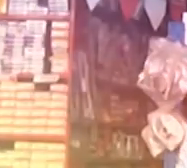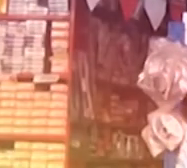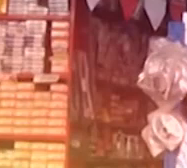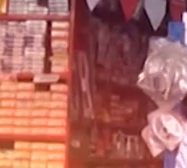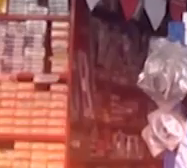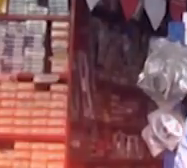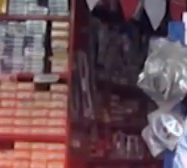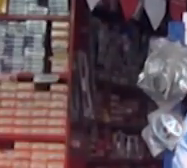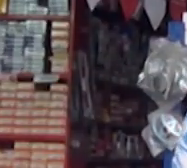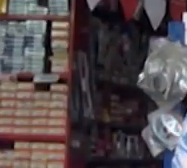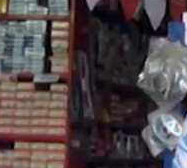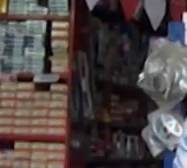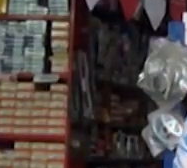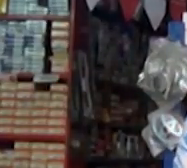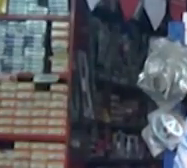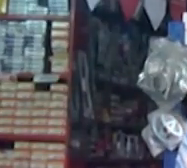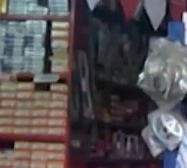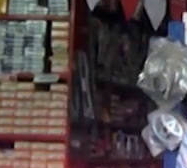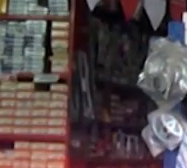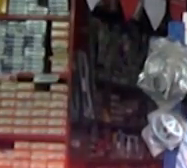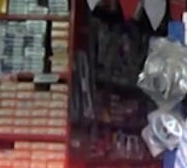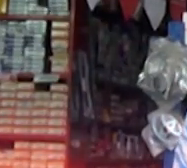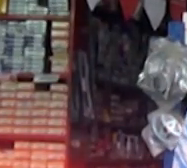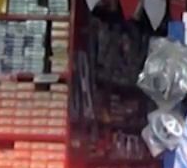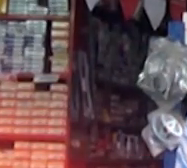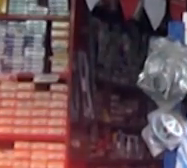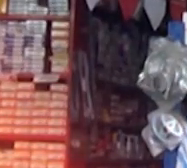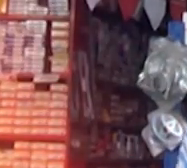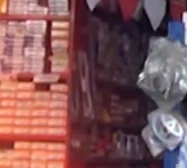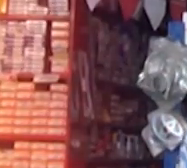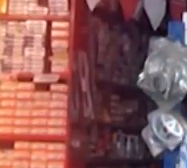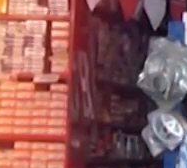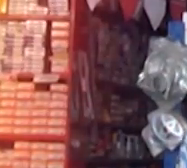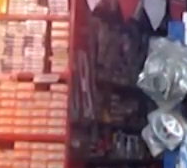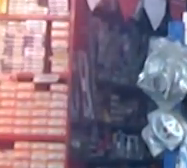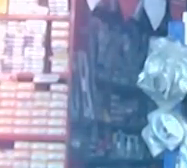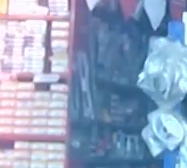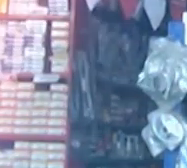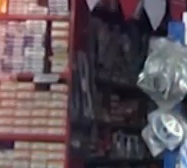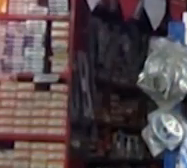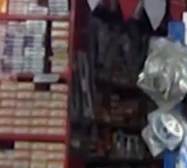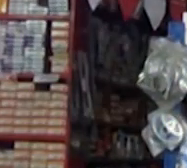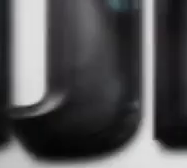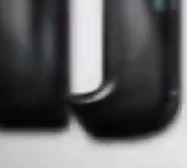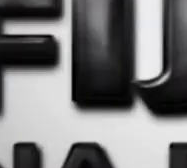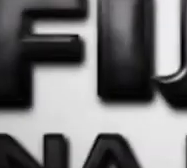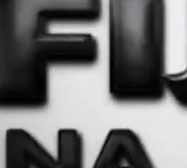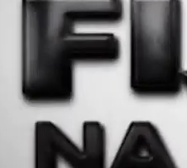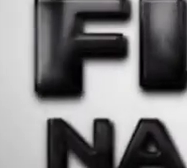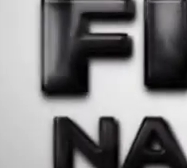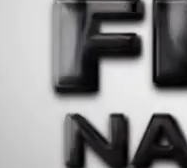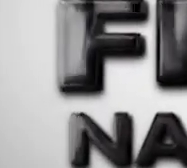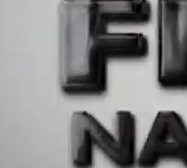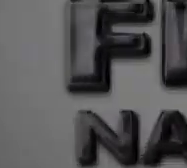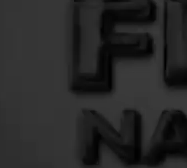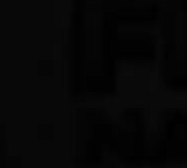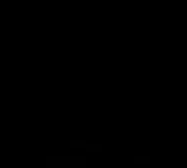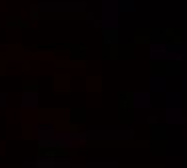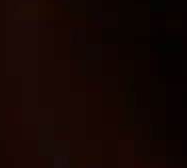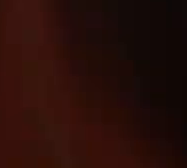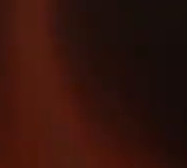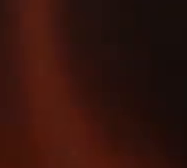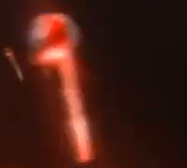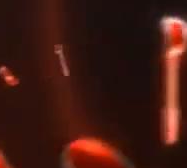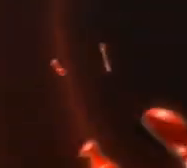Pula nadang go approach lang garse, go erkraki. Do televisión no barro na Radio Fiji 1 nandom ibit. Radio Fiji 1 nandom